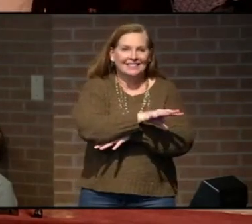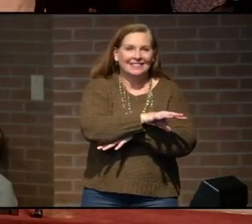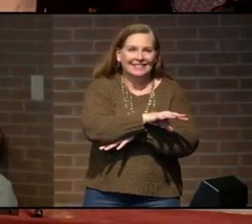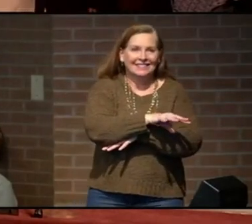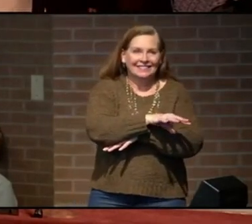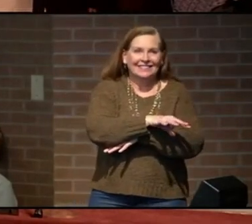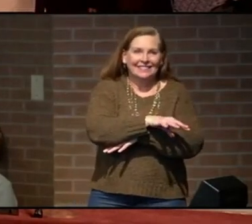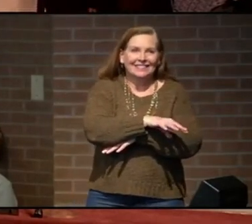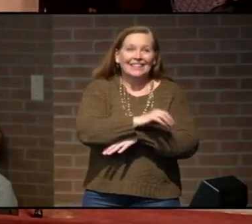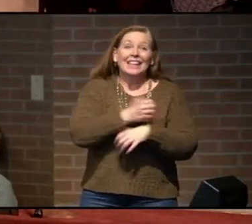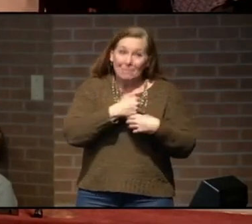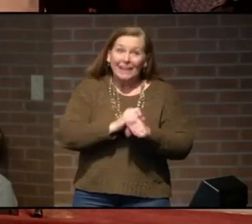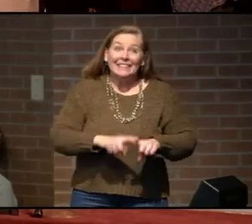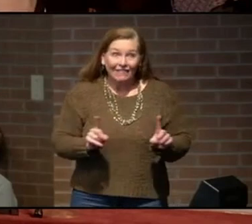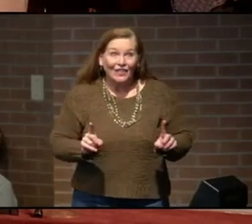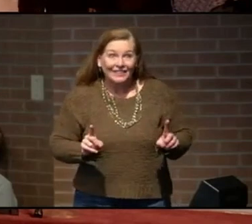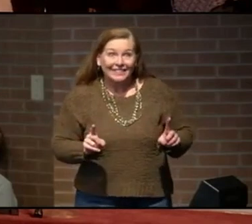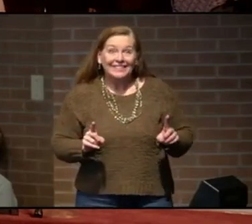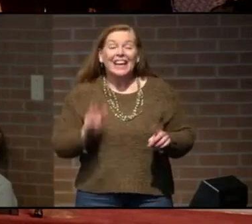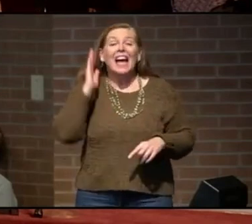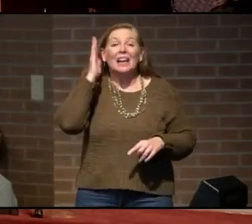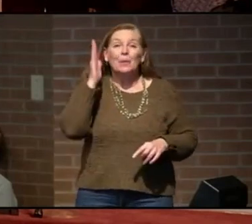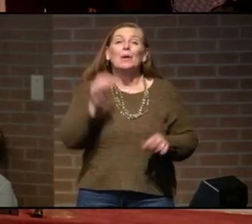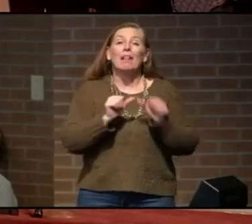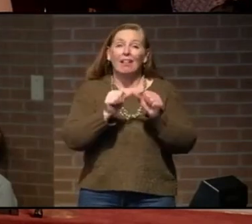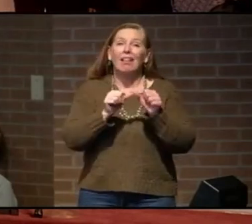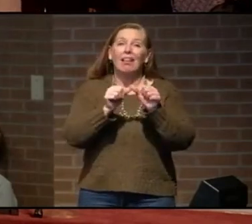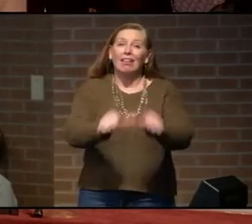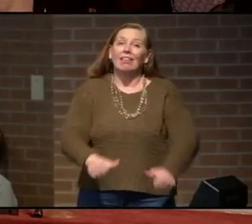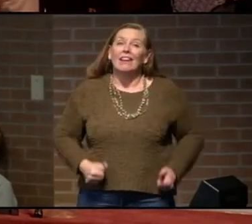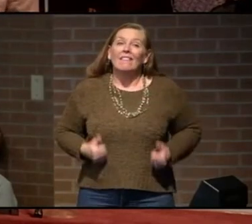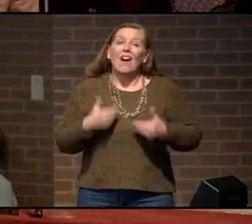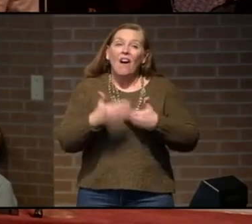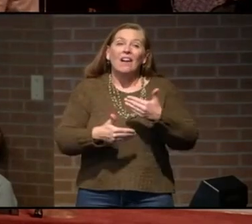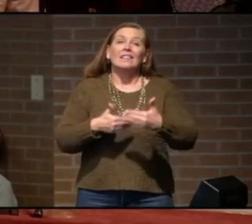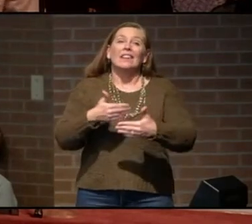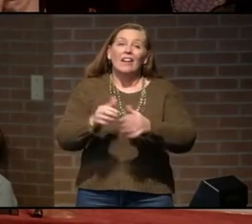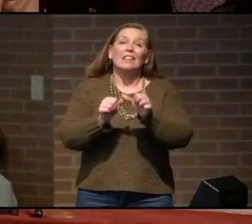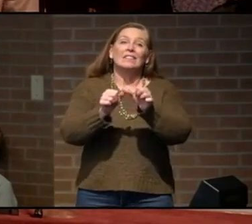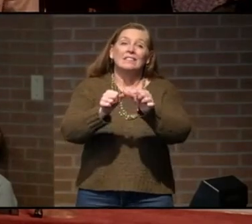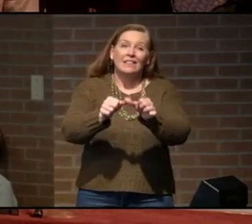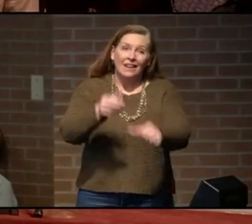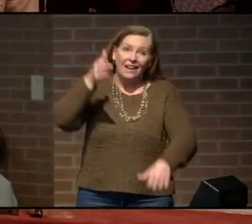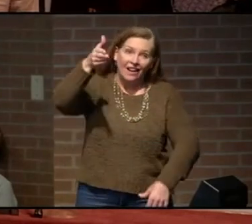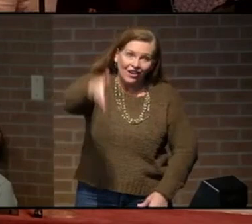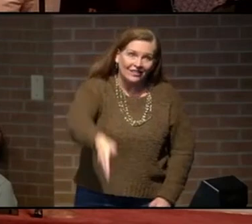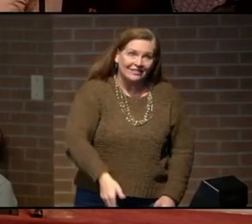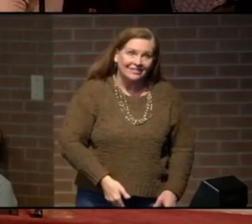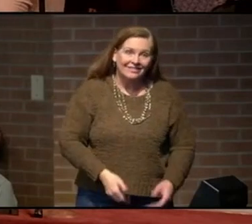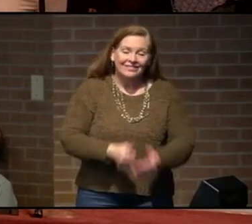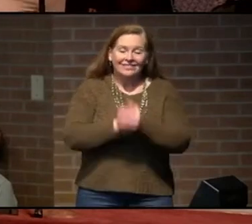difference, and it will live on and on and on.